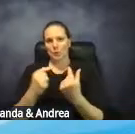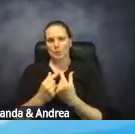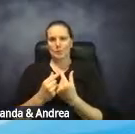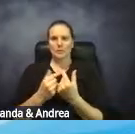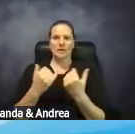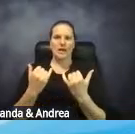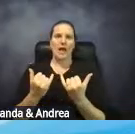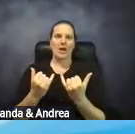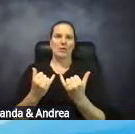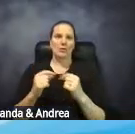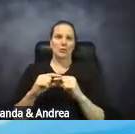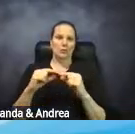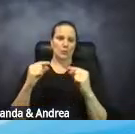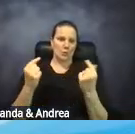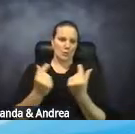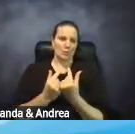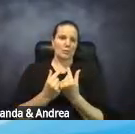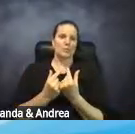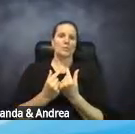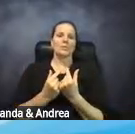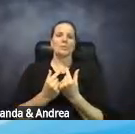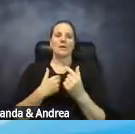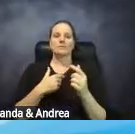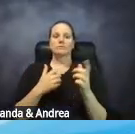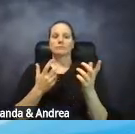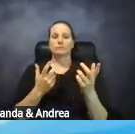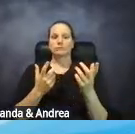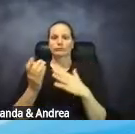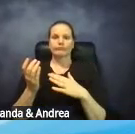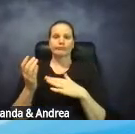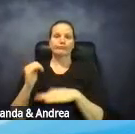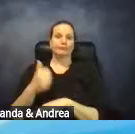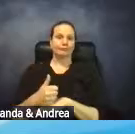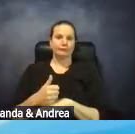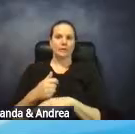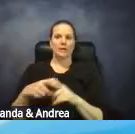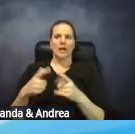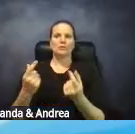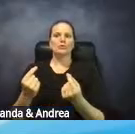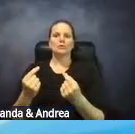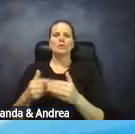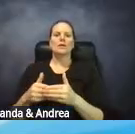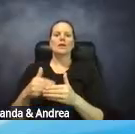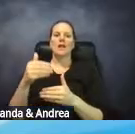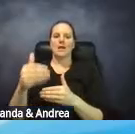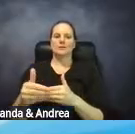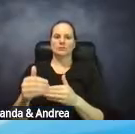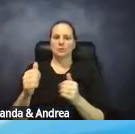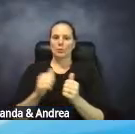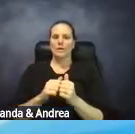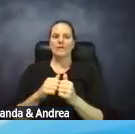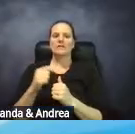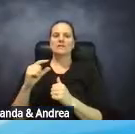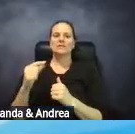sunset, and also give you all a preview on what comes next with the CBAG's recommendations.